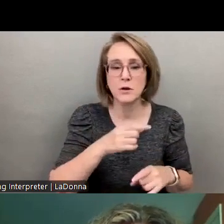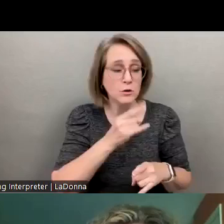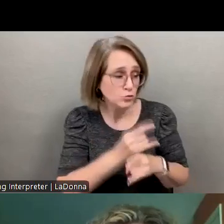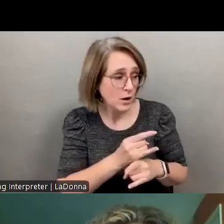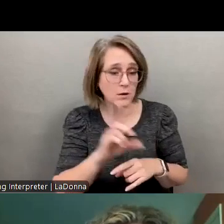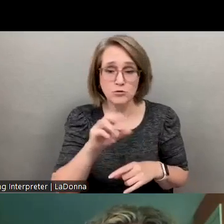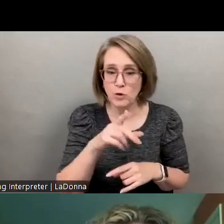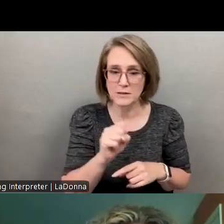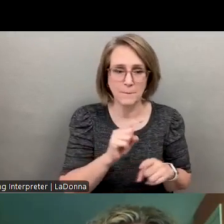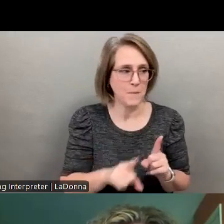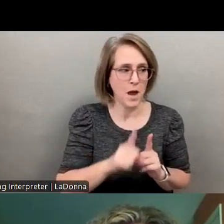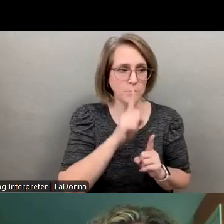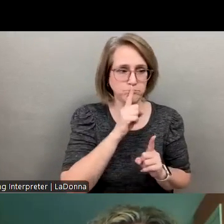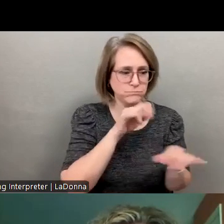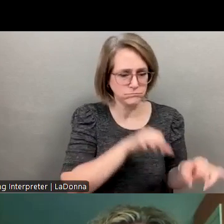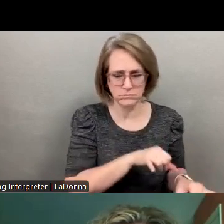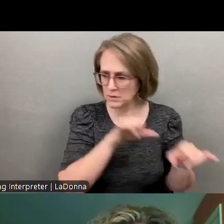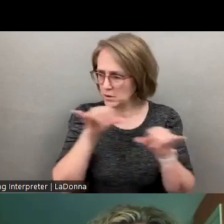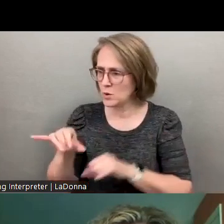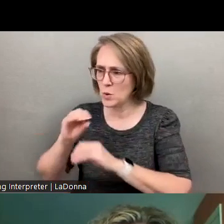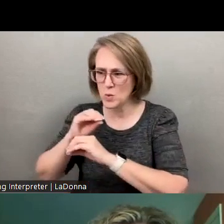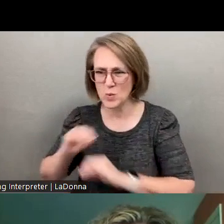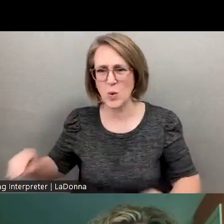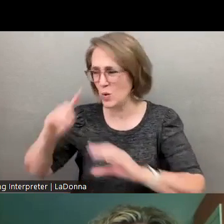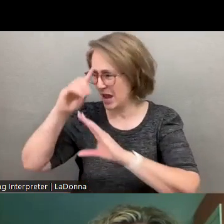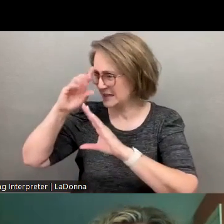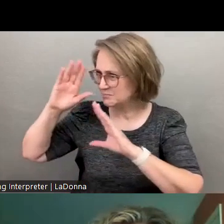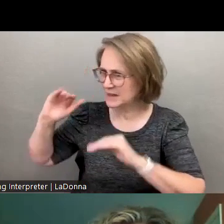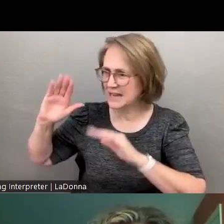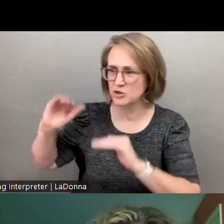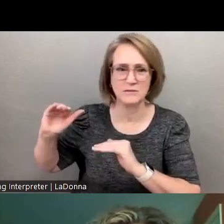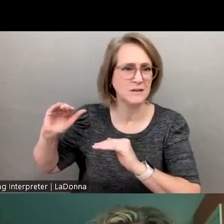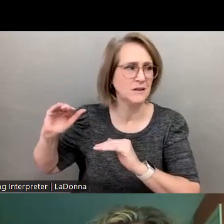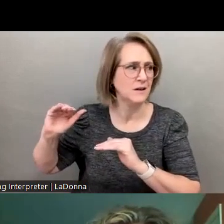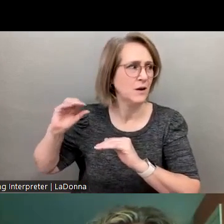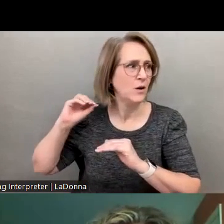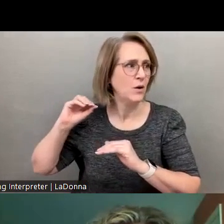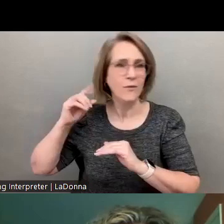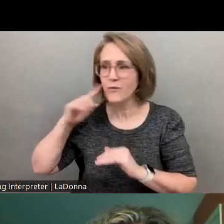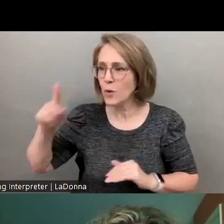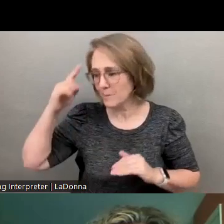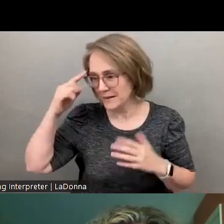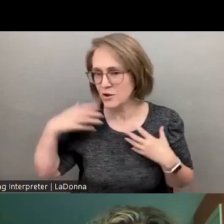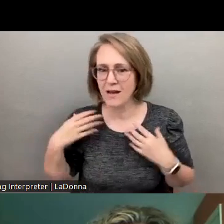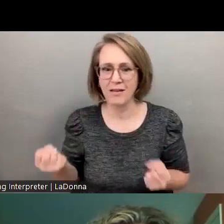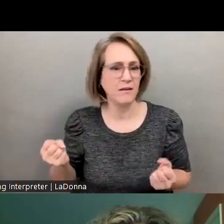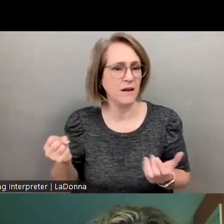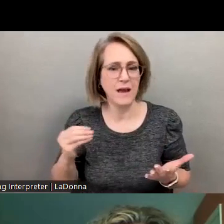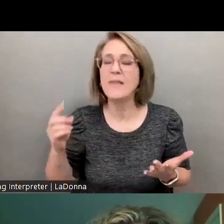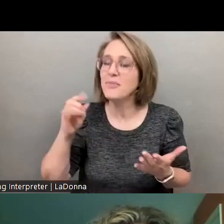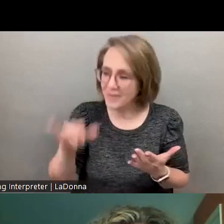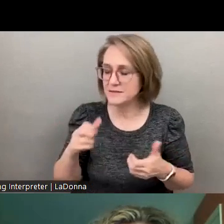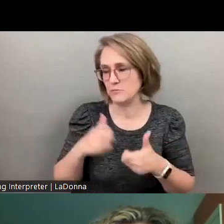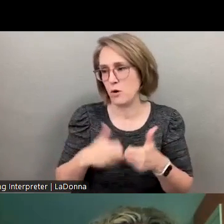but no such presumption, no such expectation exists for mental health. And we think that that is a